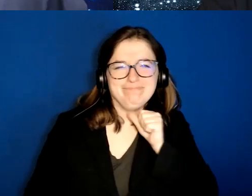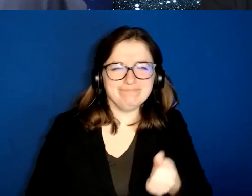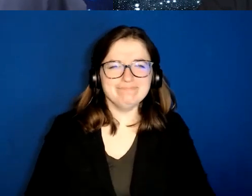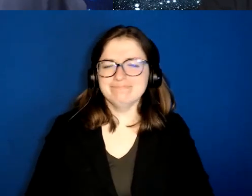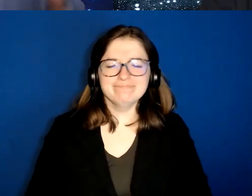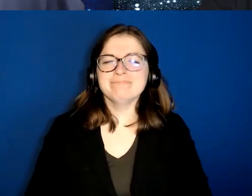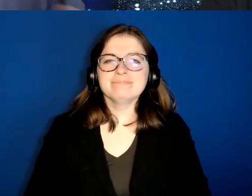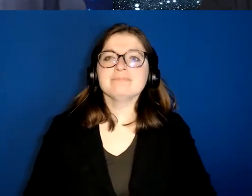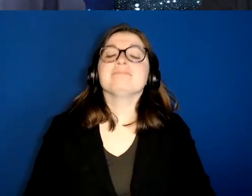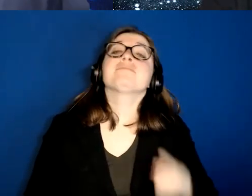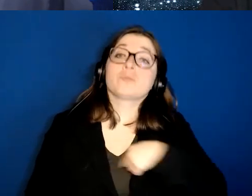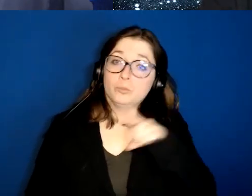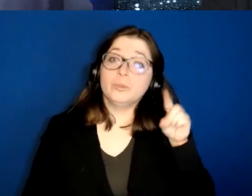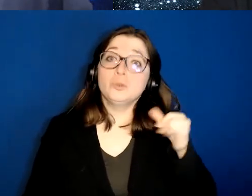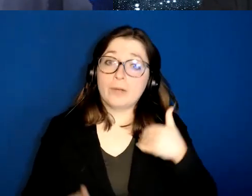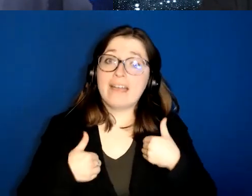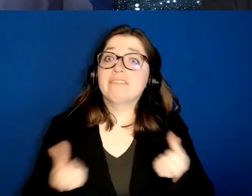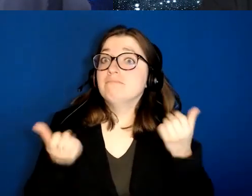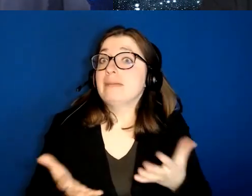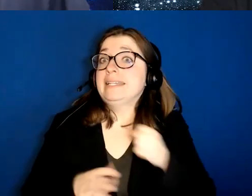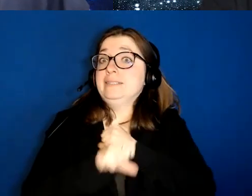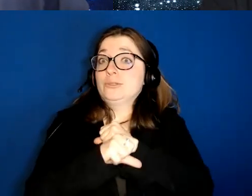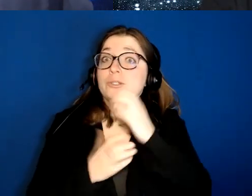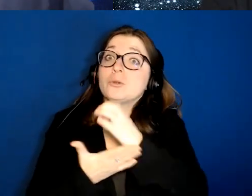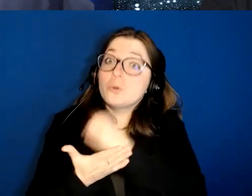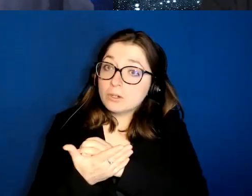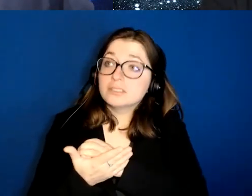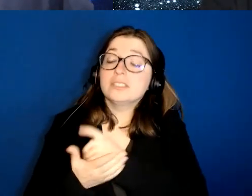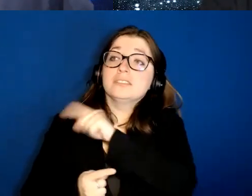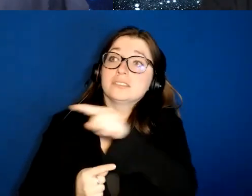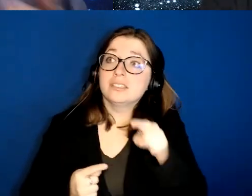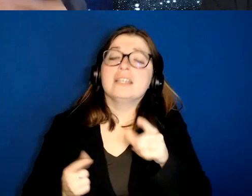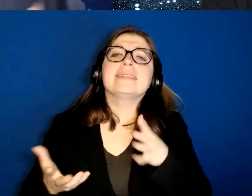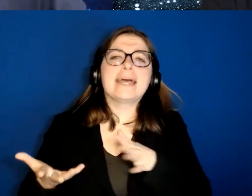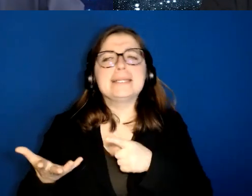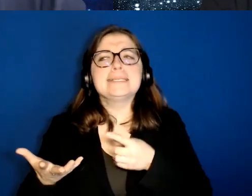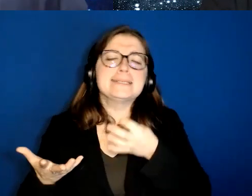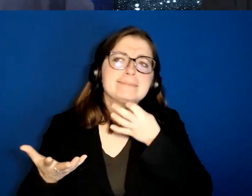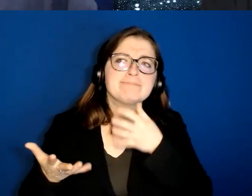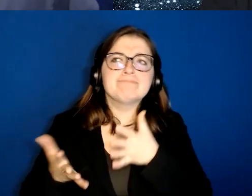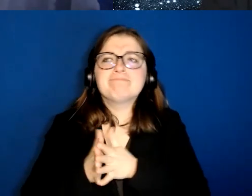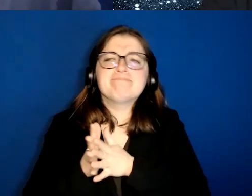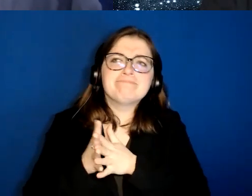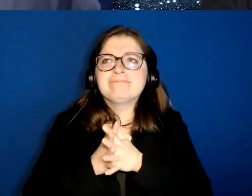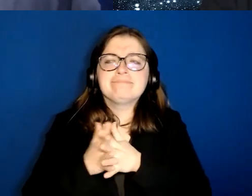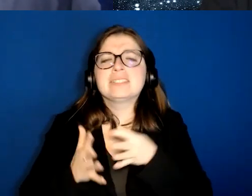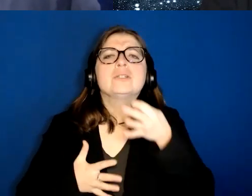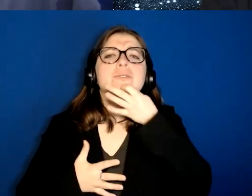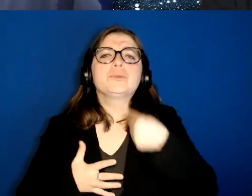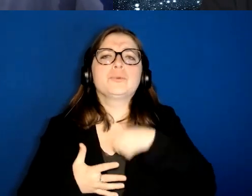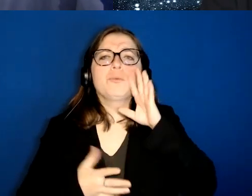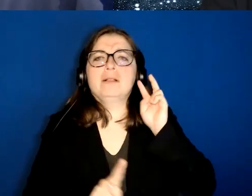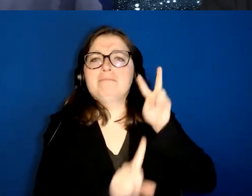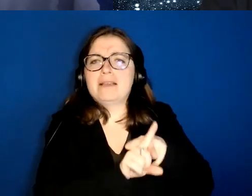We do have a number of security courses and are about to probably get we're about to apply for the